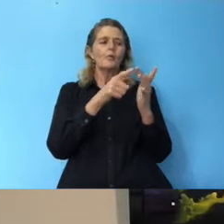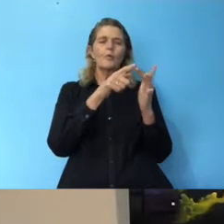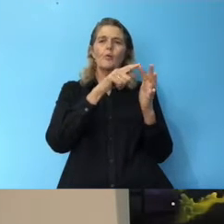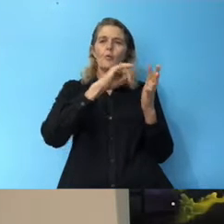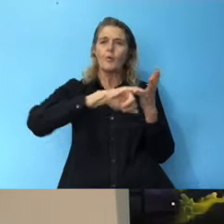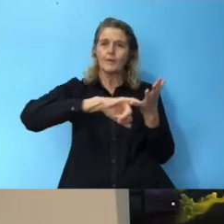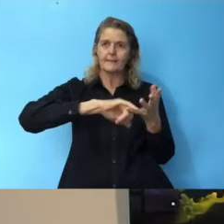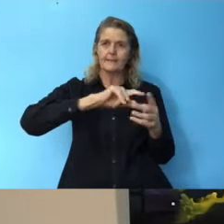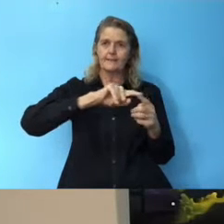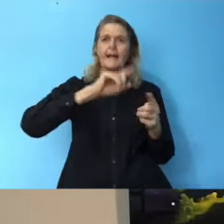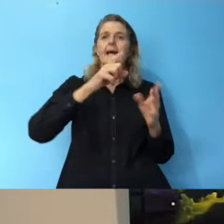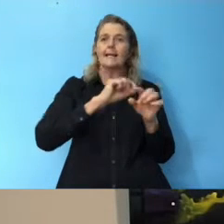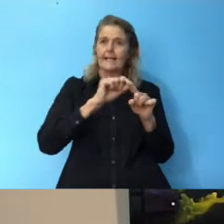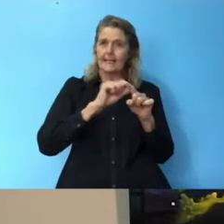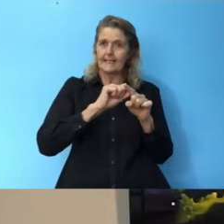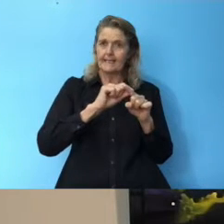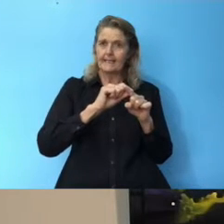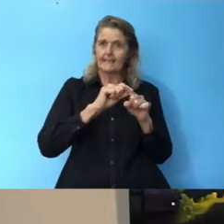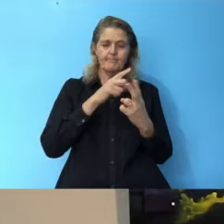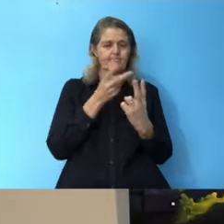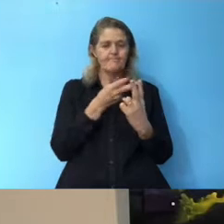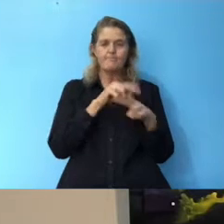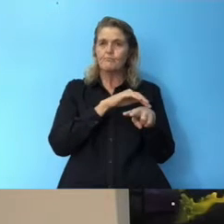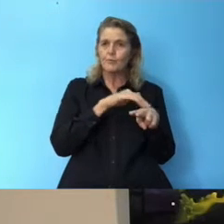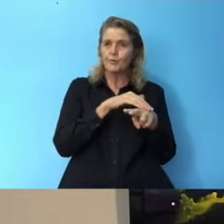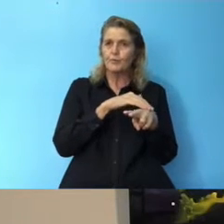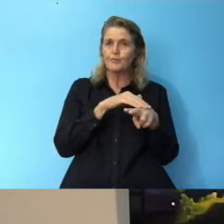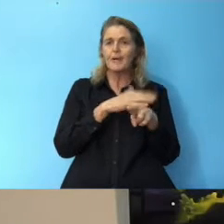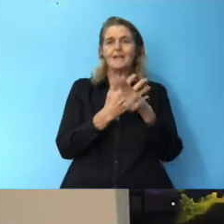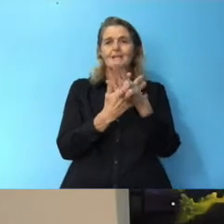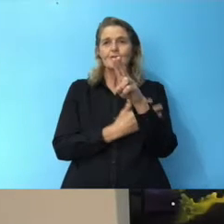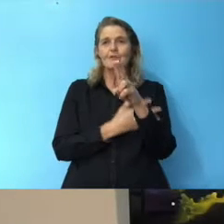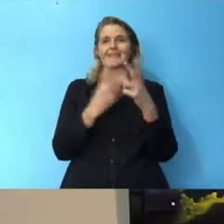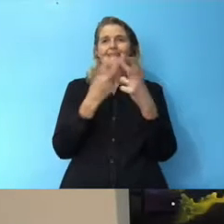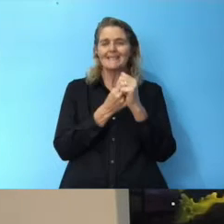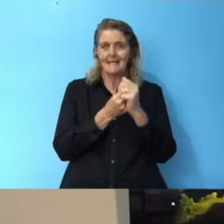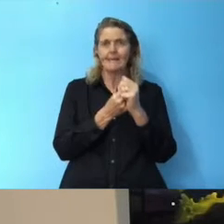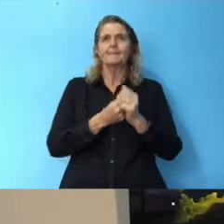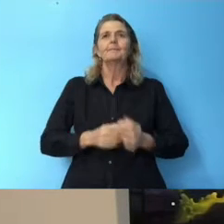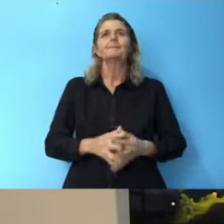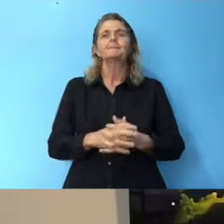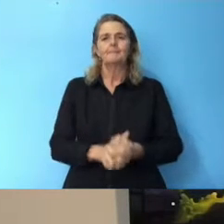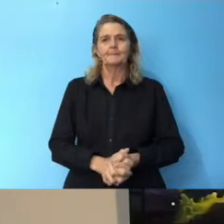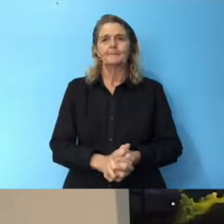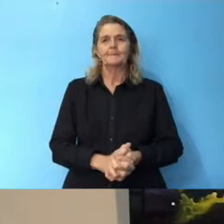Yeah, that looks great. Put a bit more. This is a huge canvas. I probably haven't mixed enough